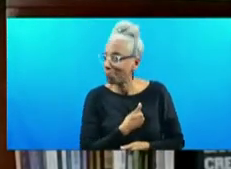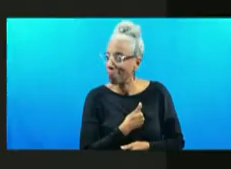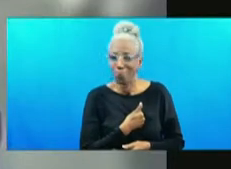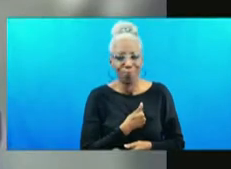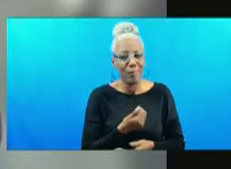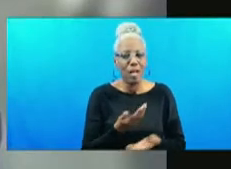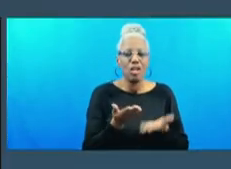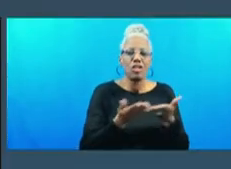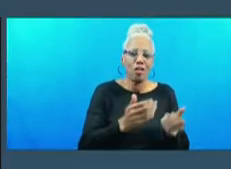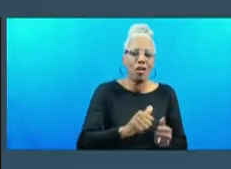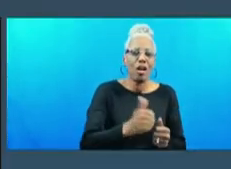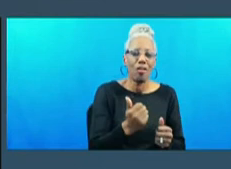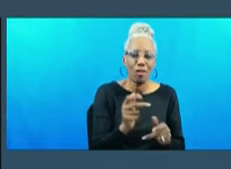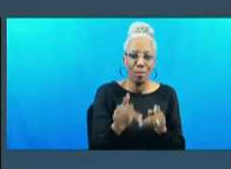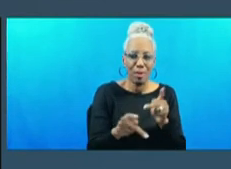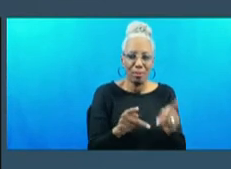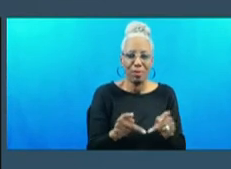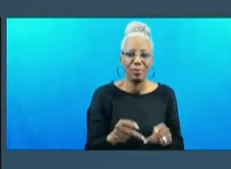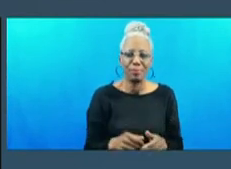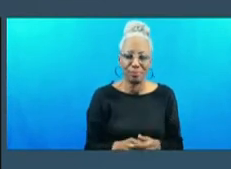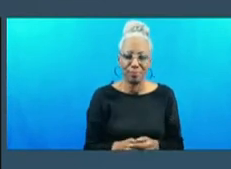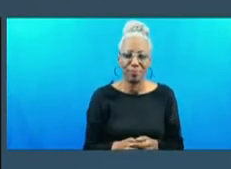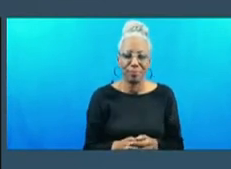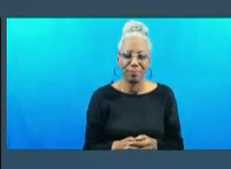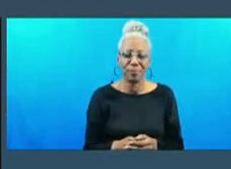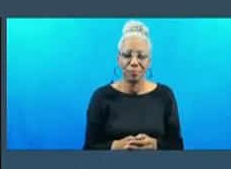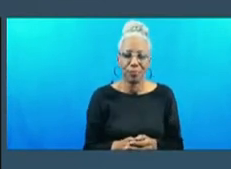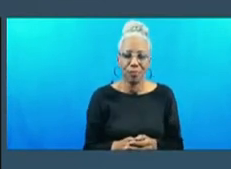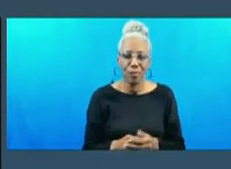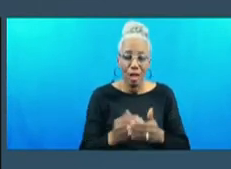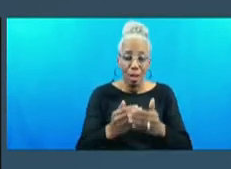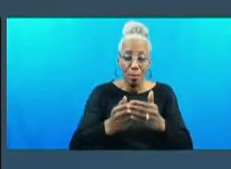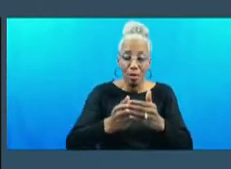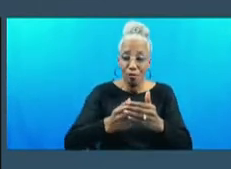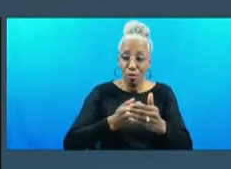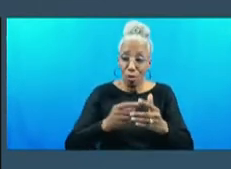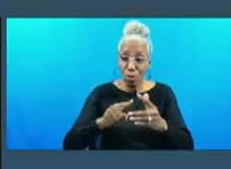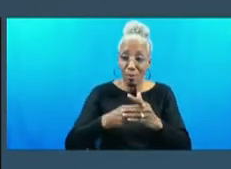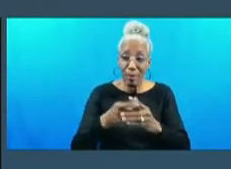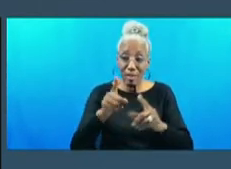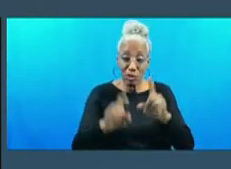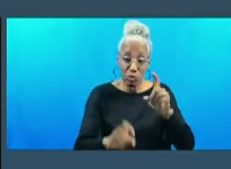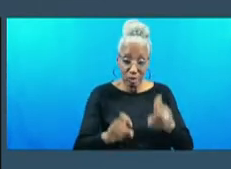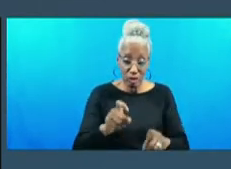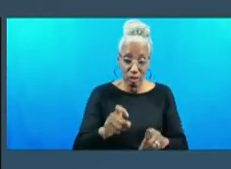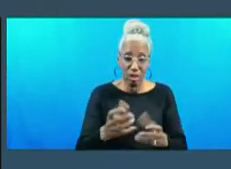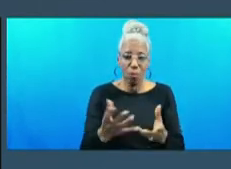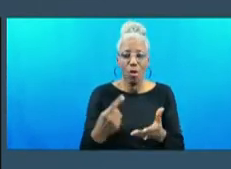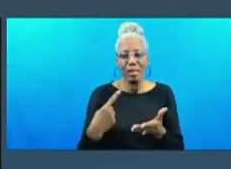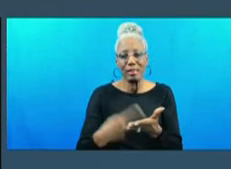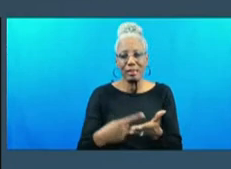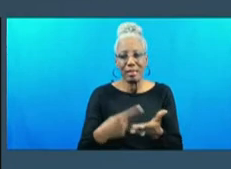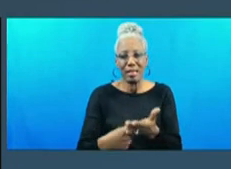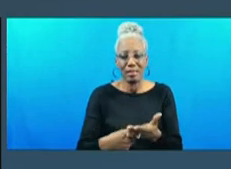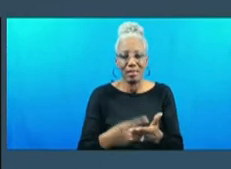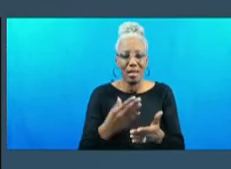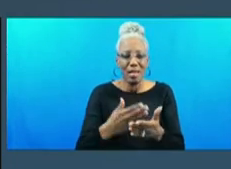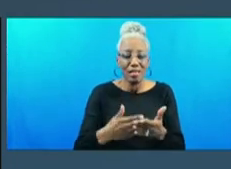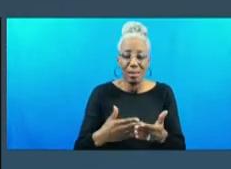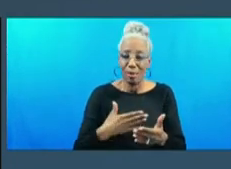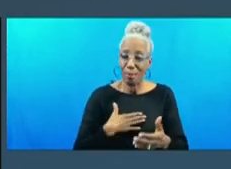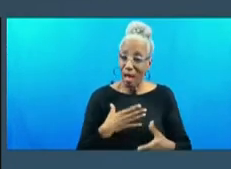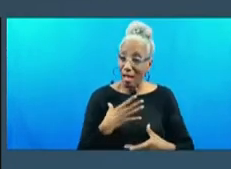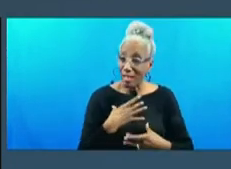well. So before we get into questions, I do want to just talk about some of my interests and how that plays out into the